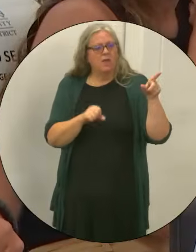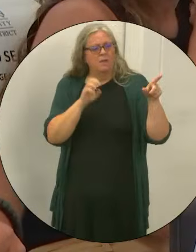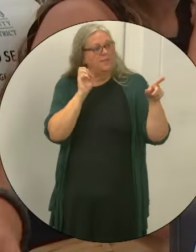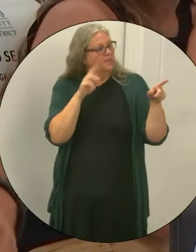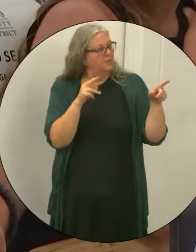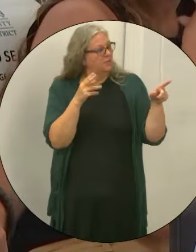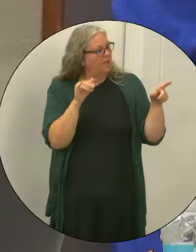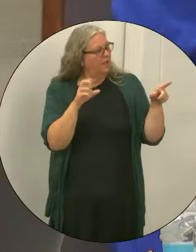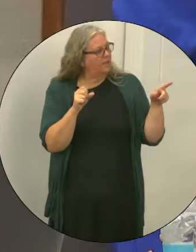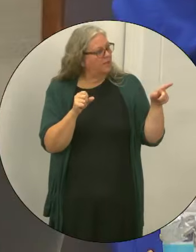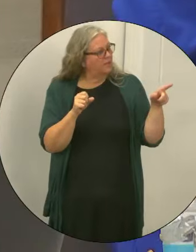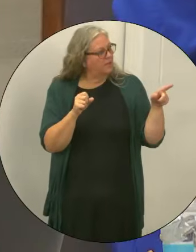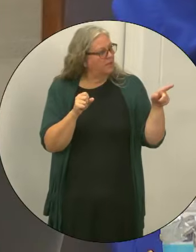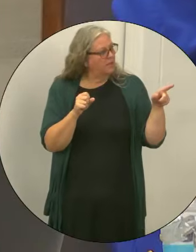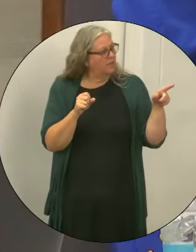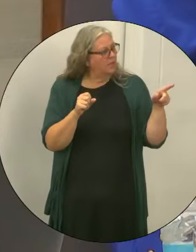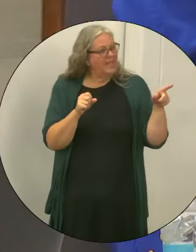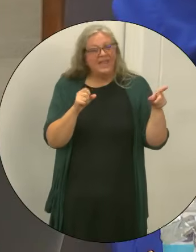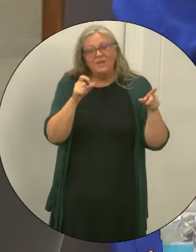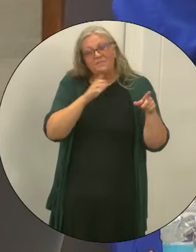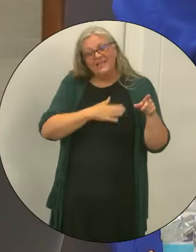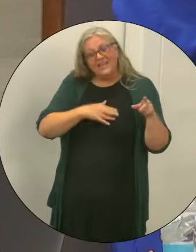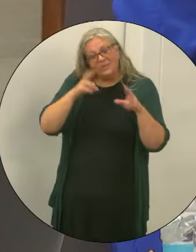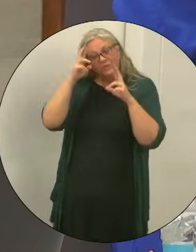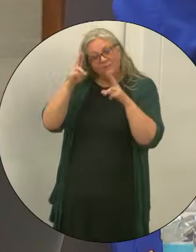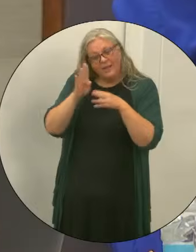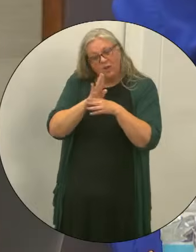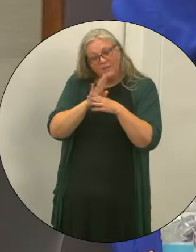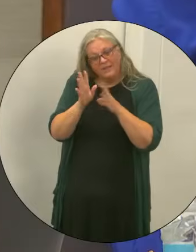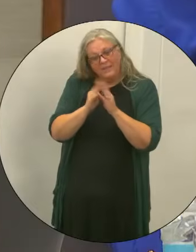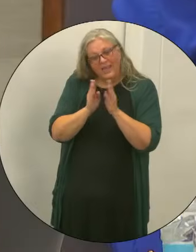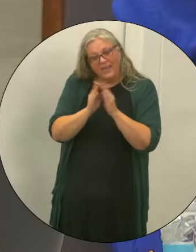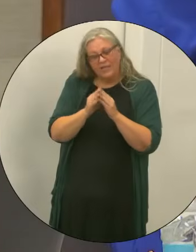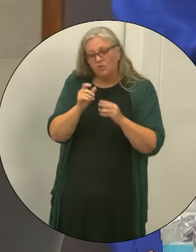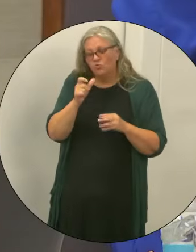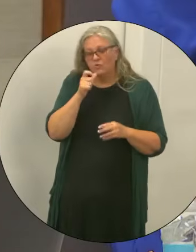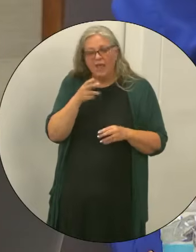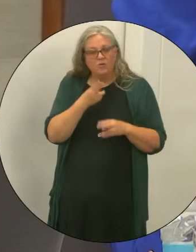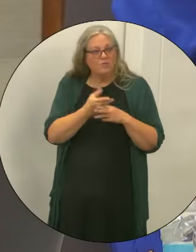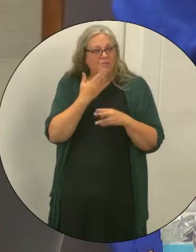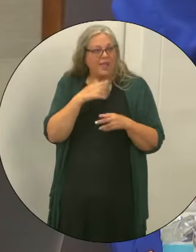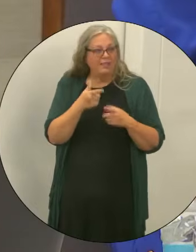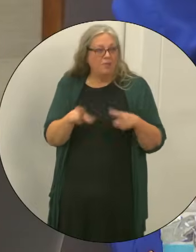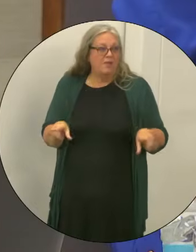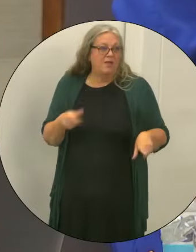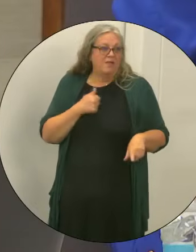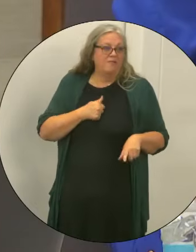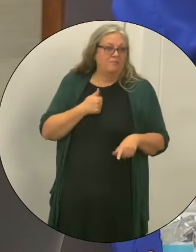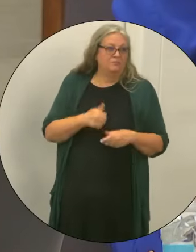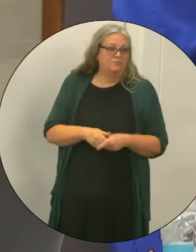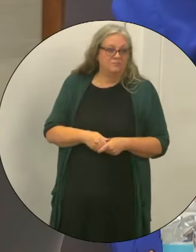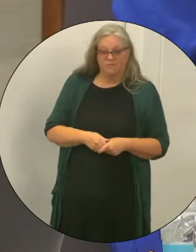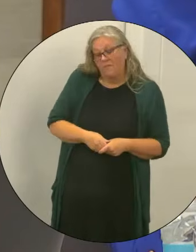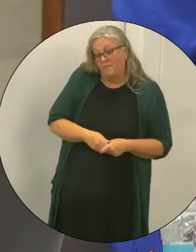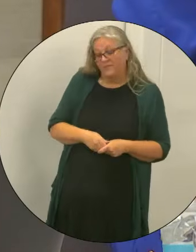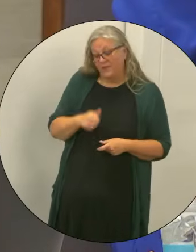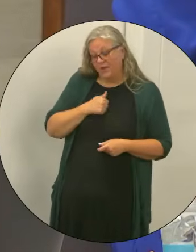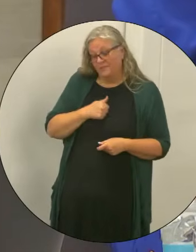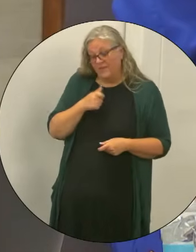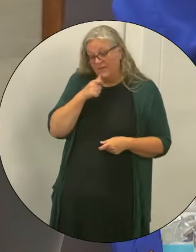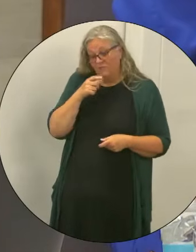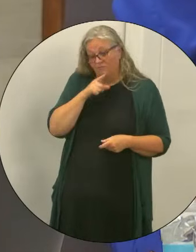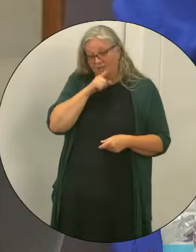Yes. would you please respect our business meeting and refrain from cursing? Oh, I apologize. I didn't realize you Thank used a you. curse word. It's okay, thank